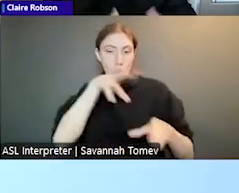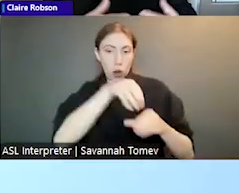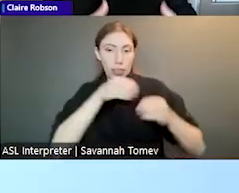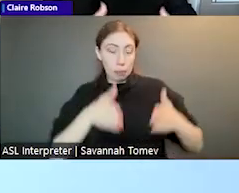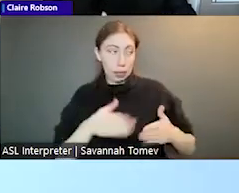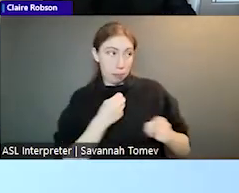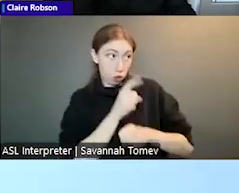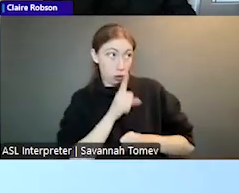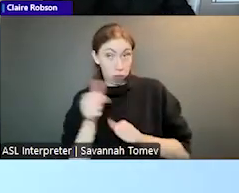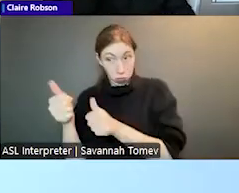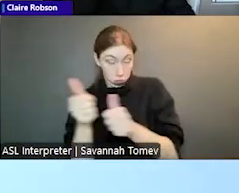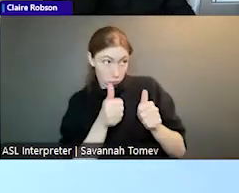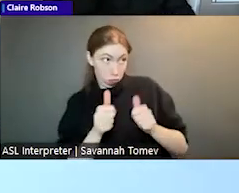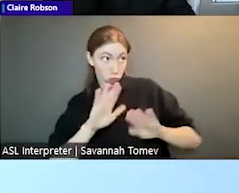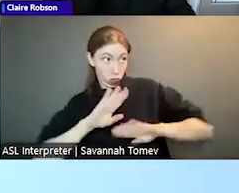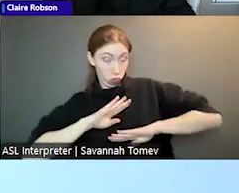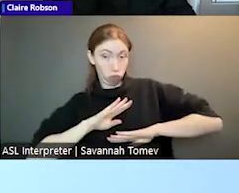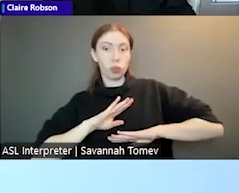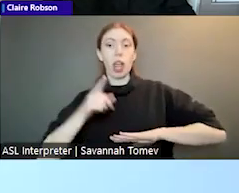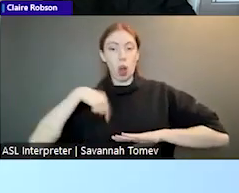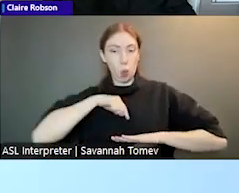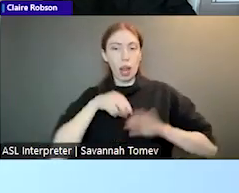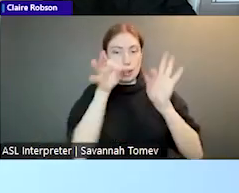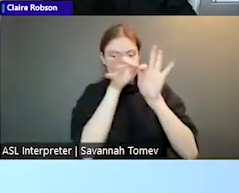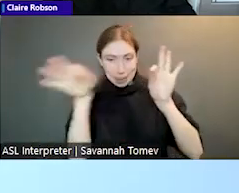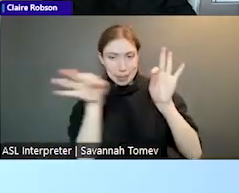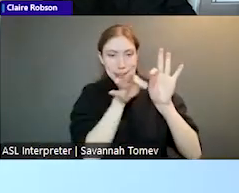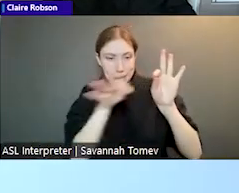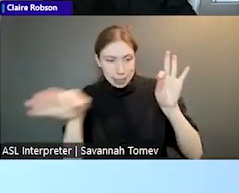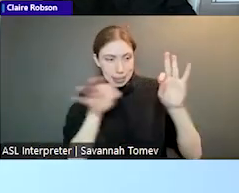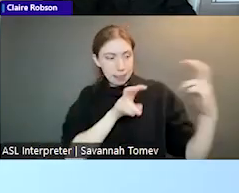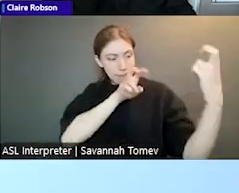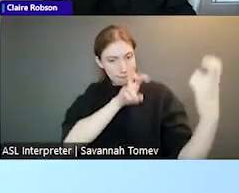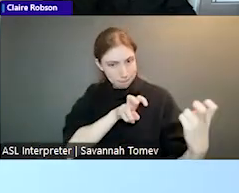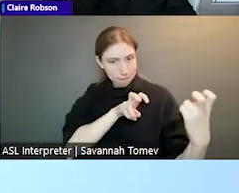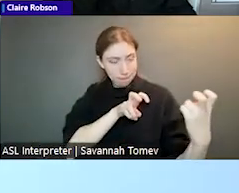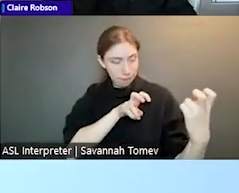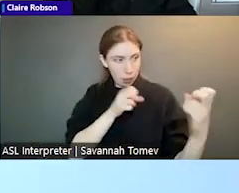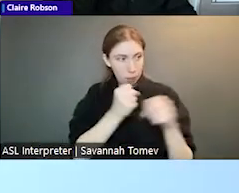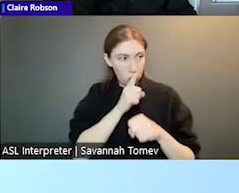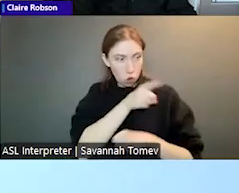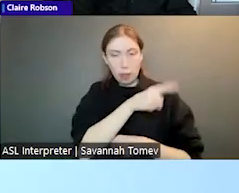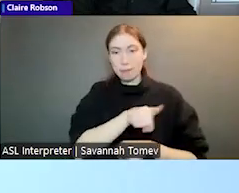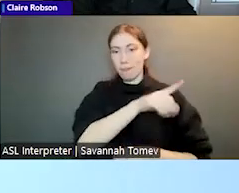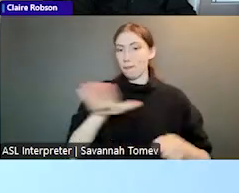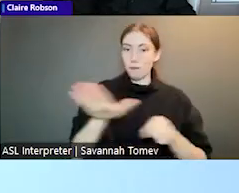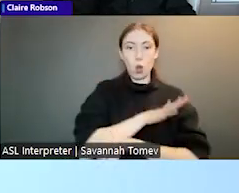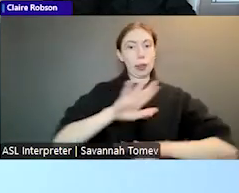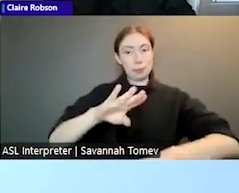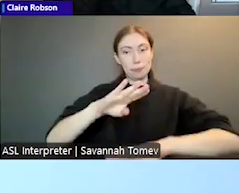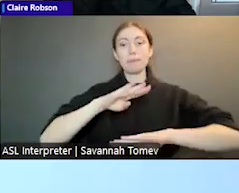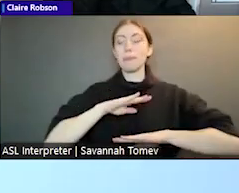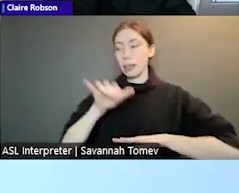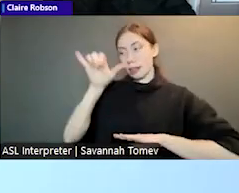interviews as we went line by line through the narratives until they were entirely happy that they reflected